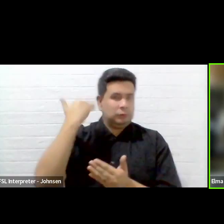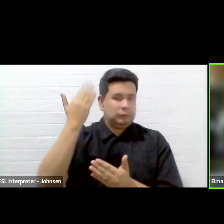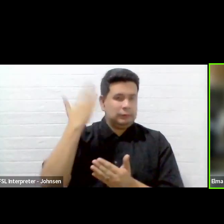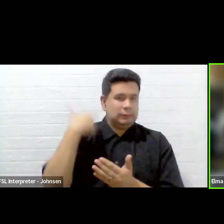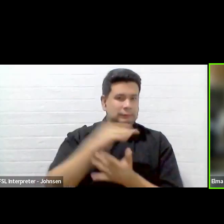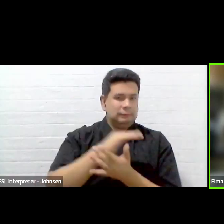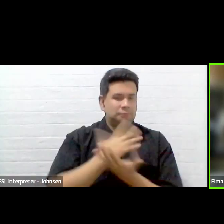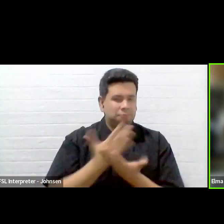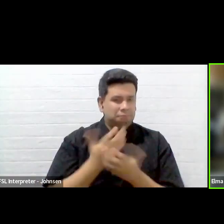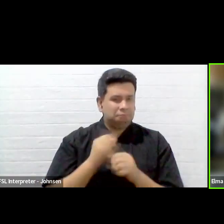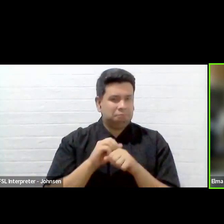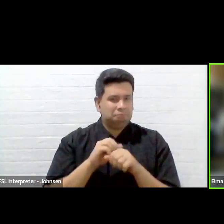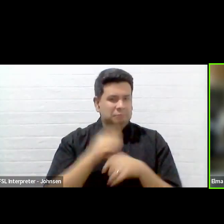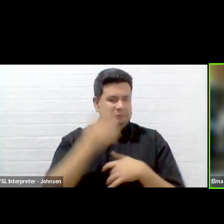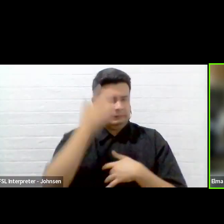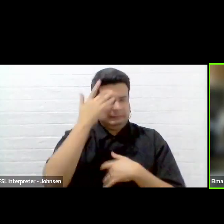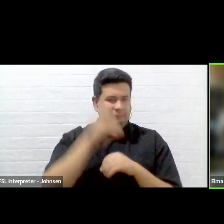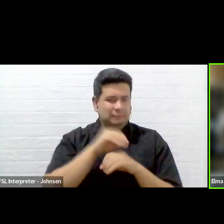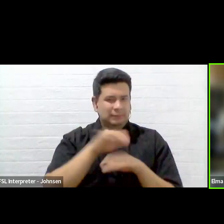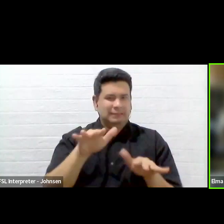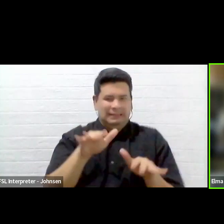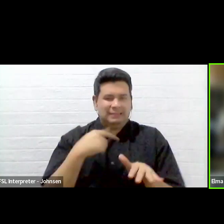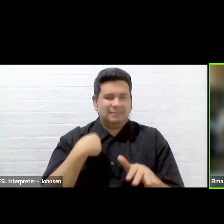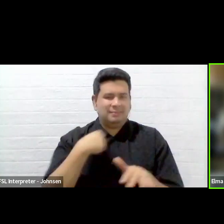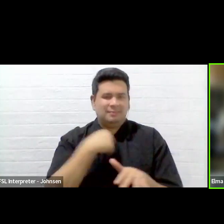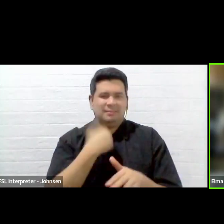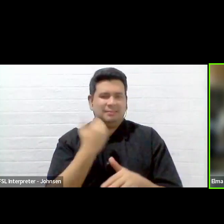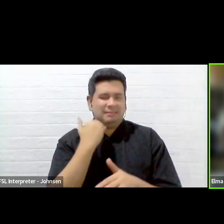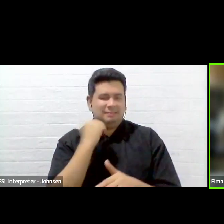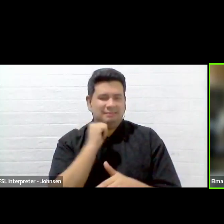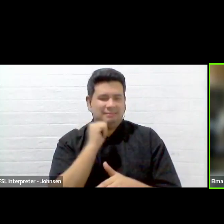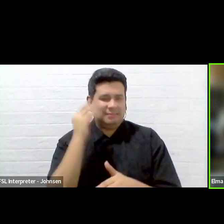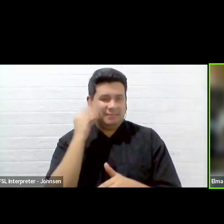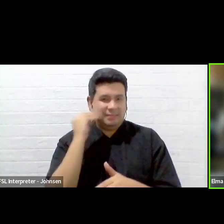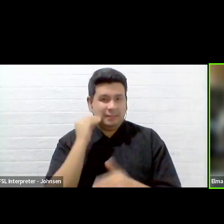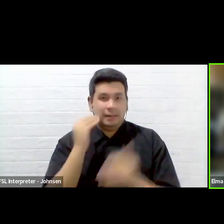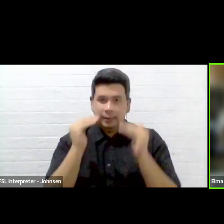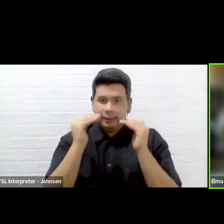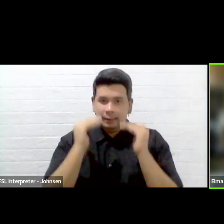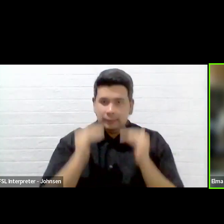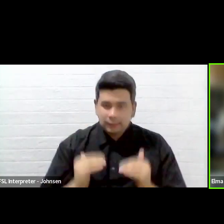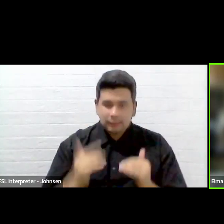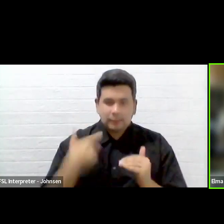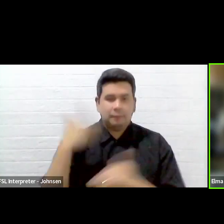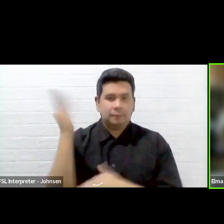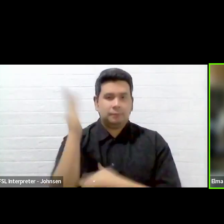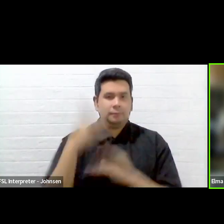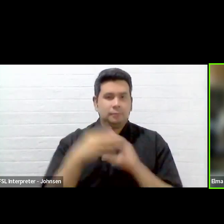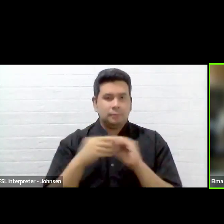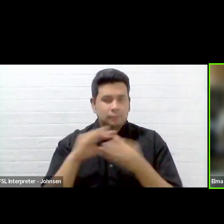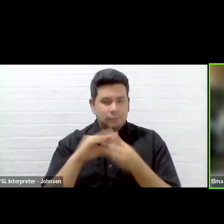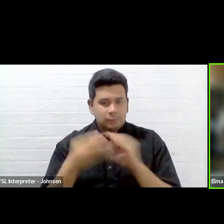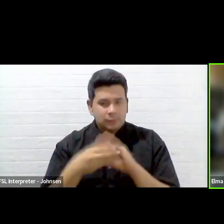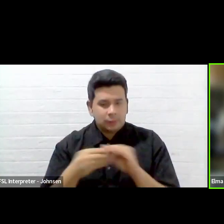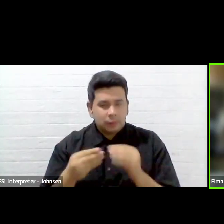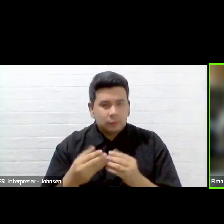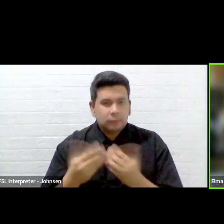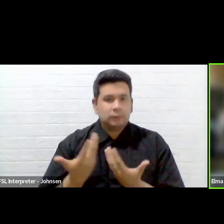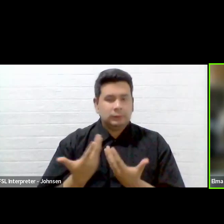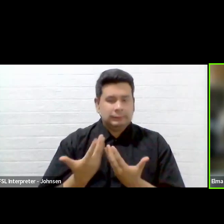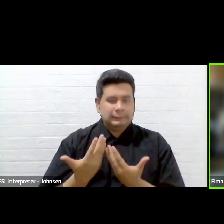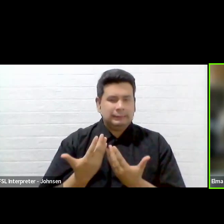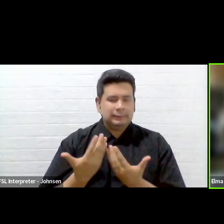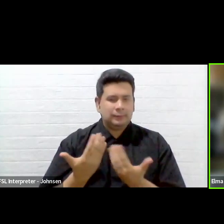And so now we will hear from Professor Francis Gialogo. He will take us back, no, several centuries